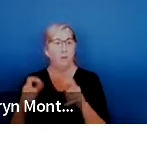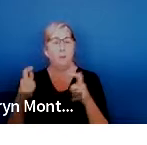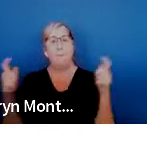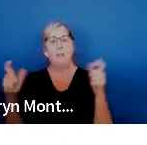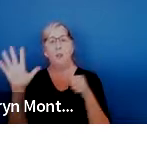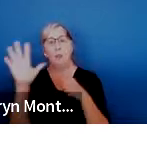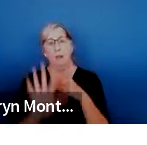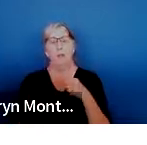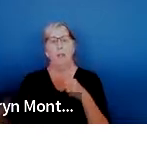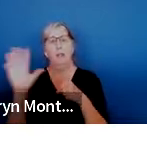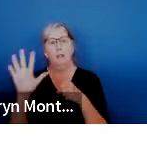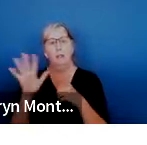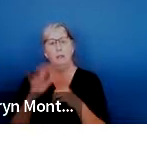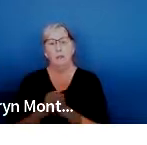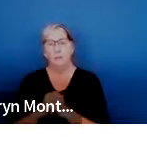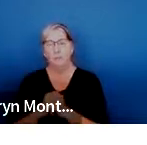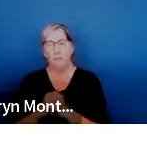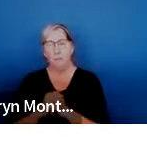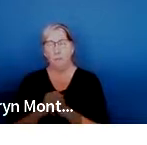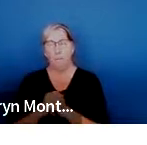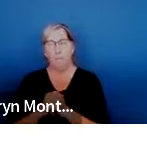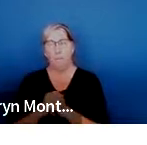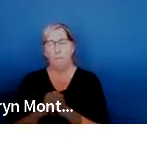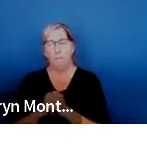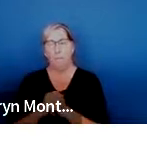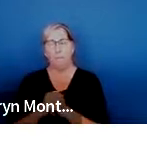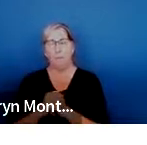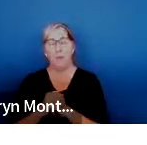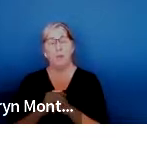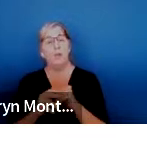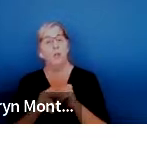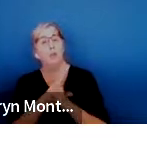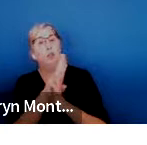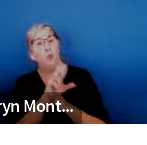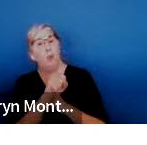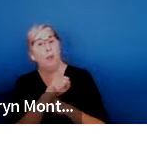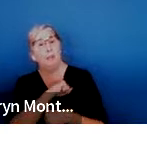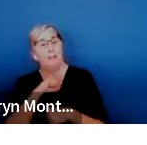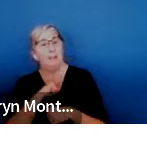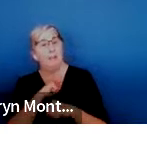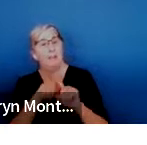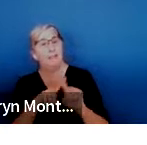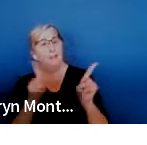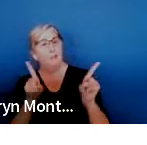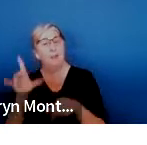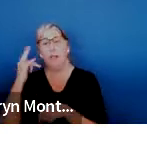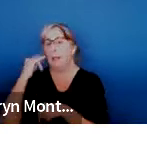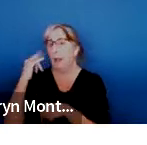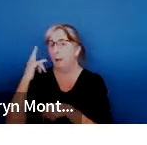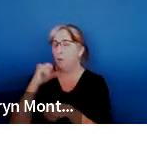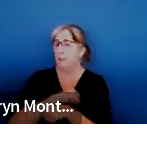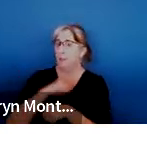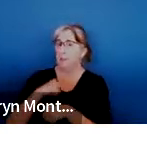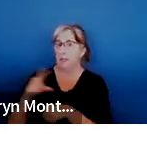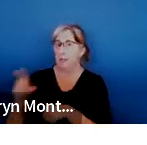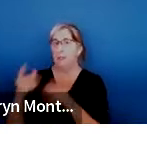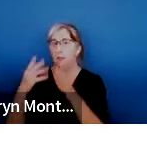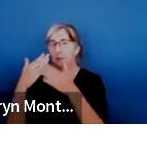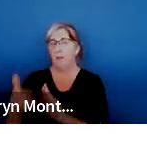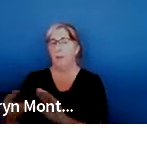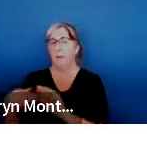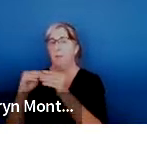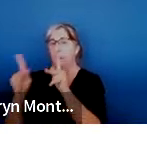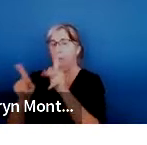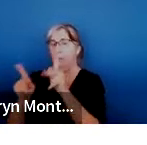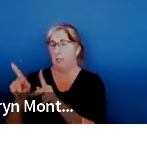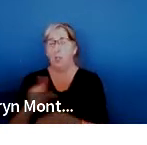cover. Unlike the U.S. Senate, the California State Senate is divided up by population, whereas the